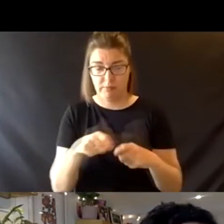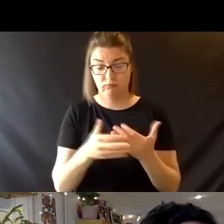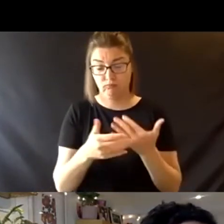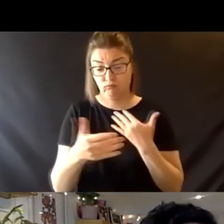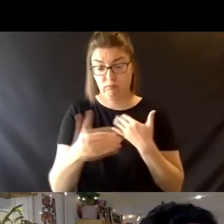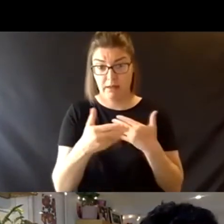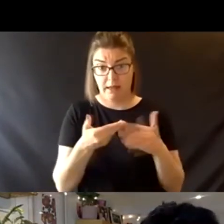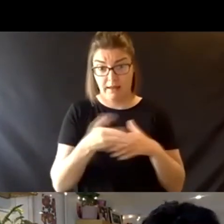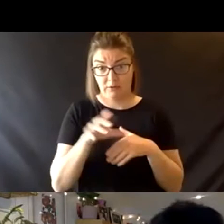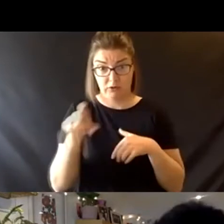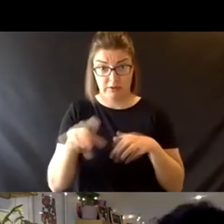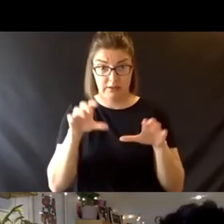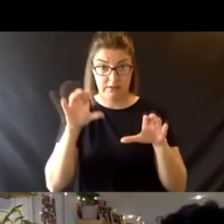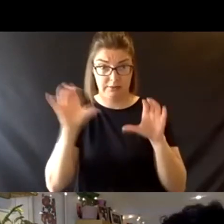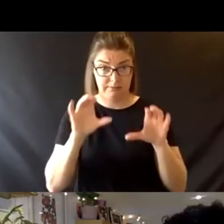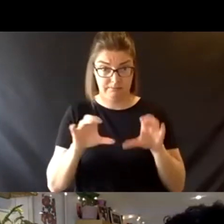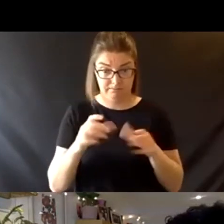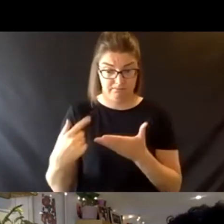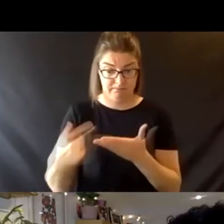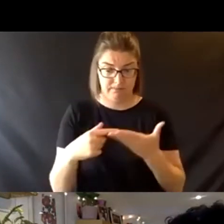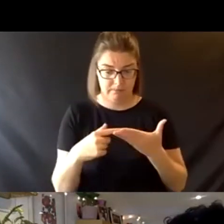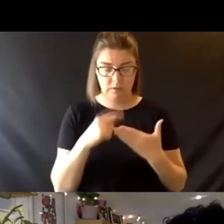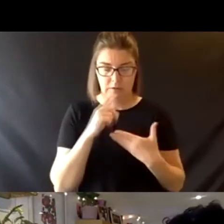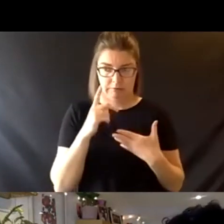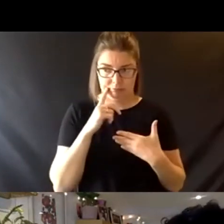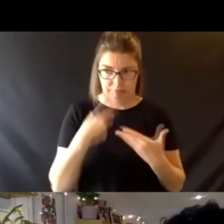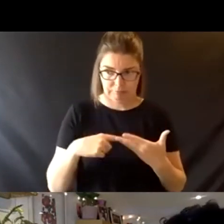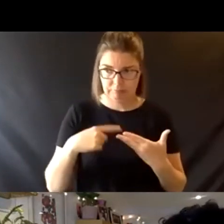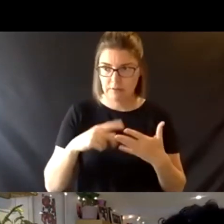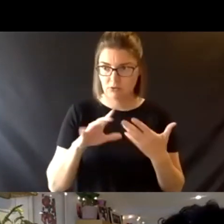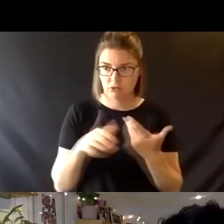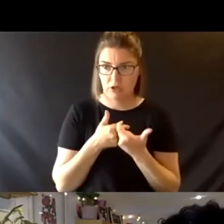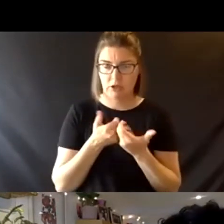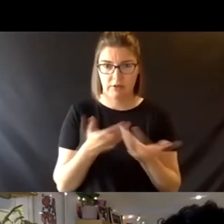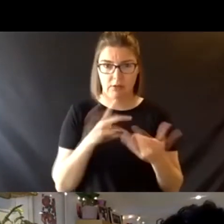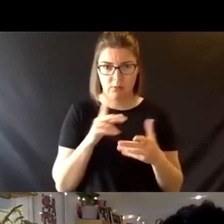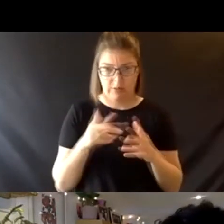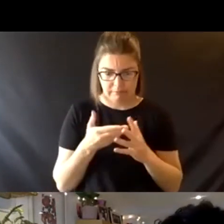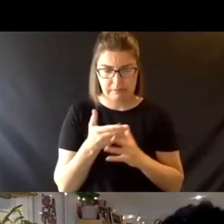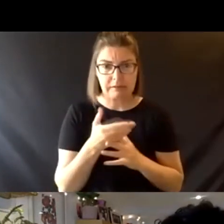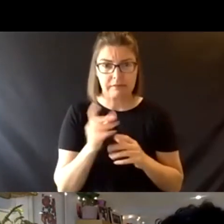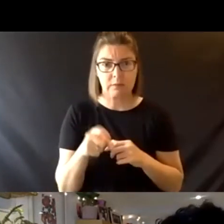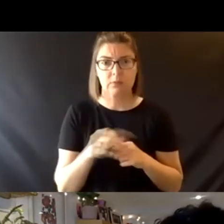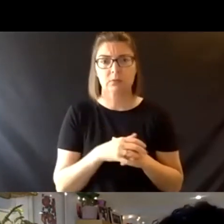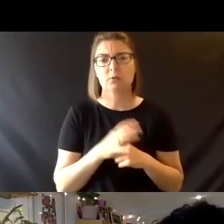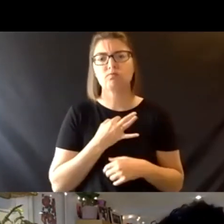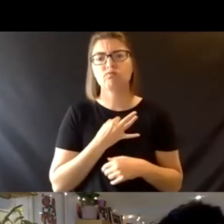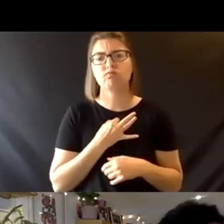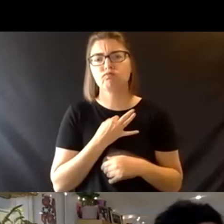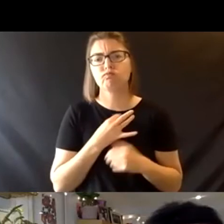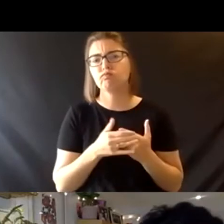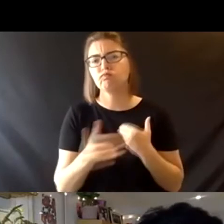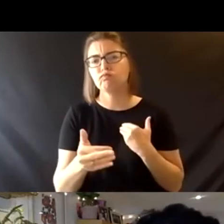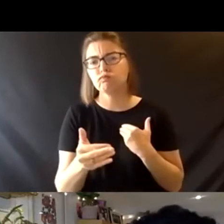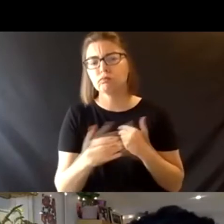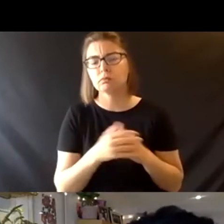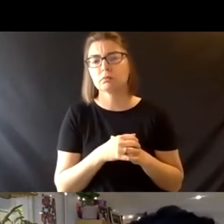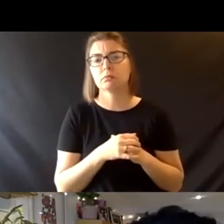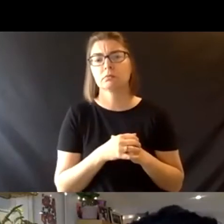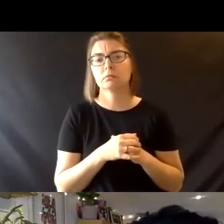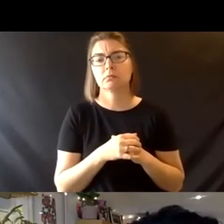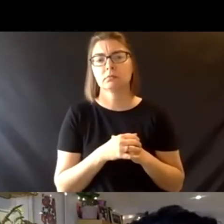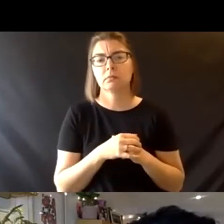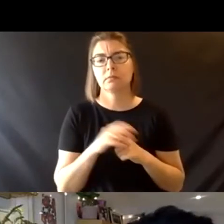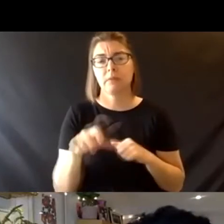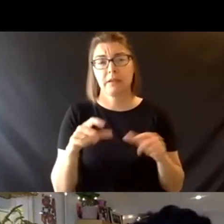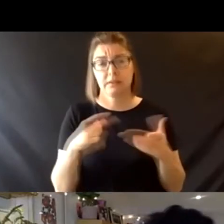this panel, because we talked about some really challenging realities that we need to navigate. And so I'm curious going forward after this conversation